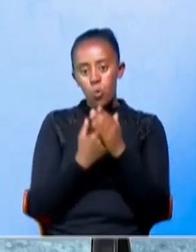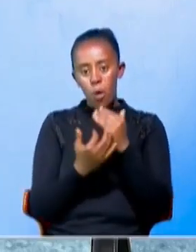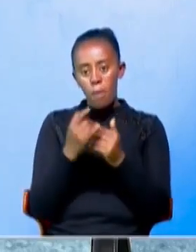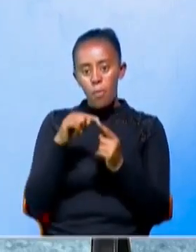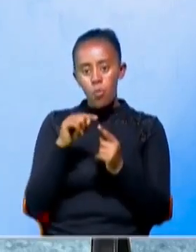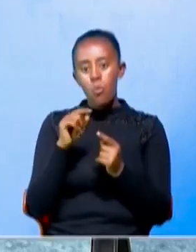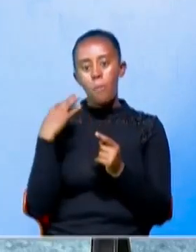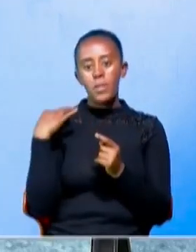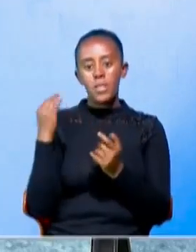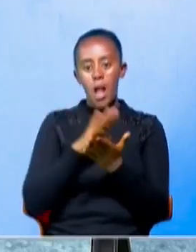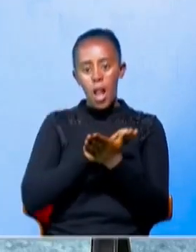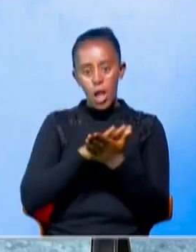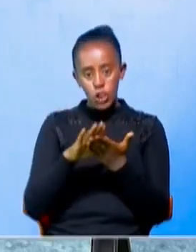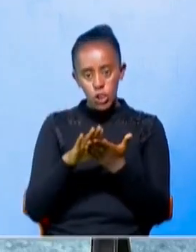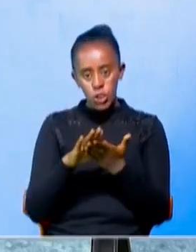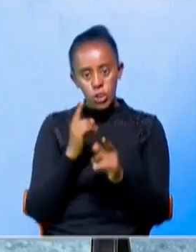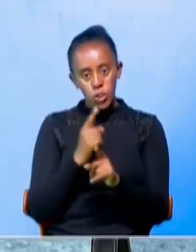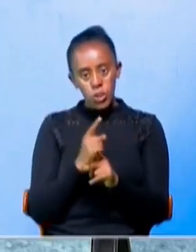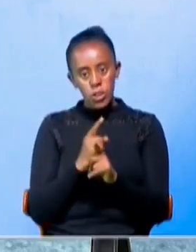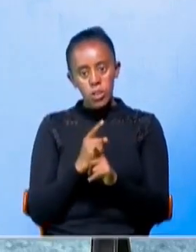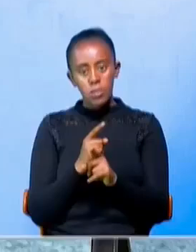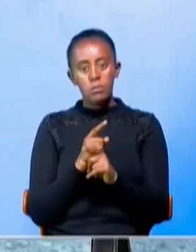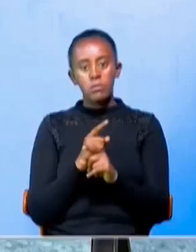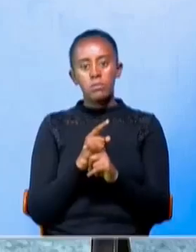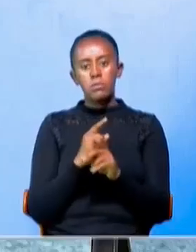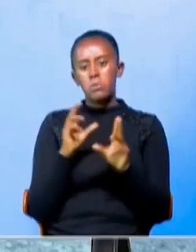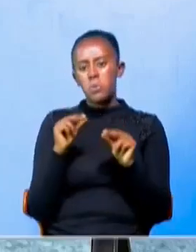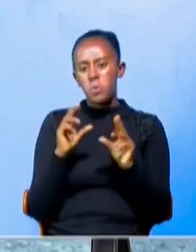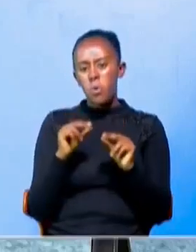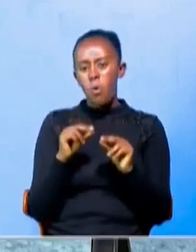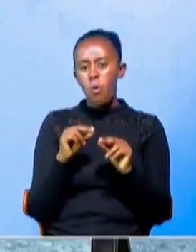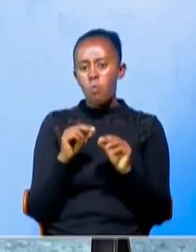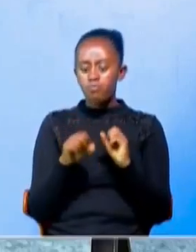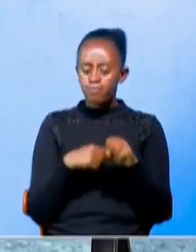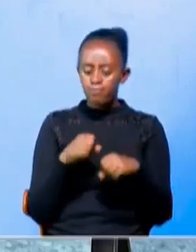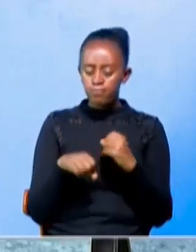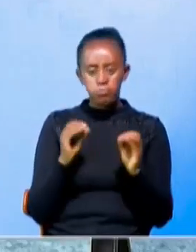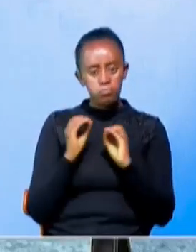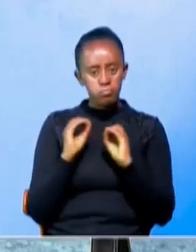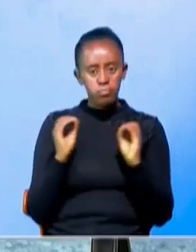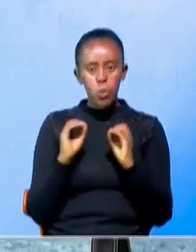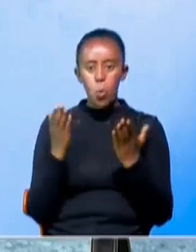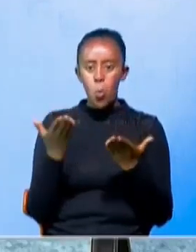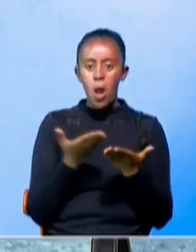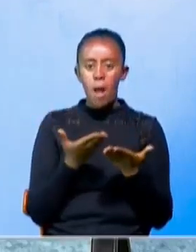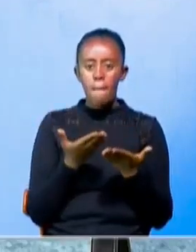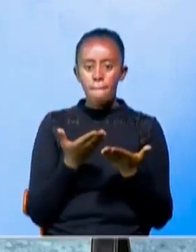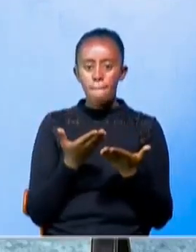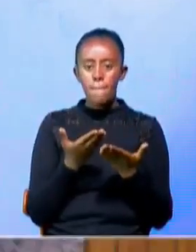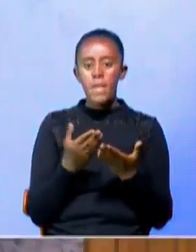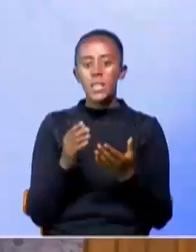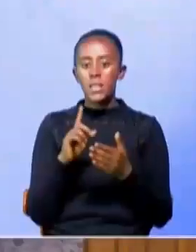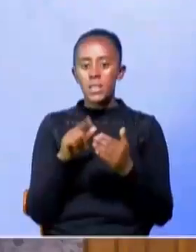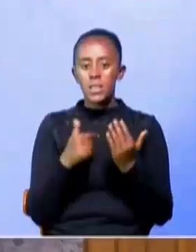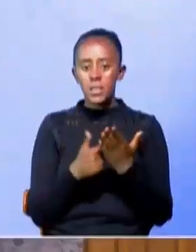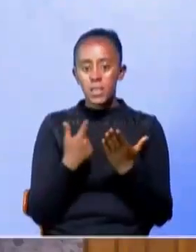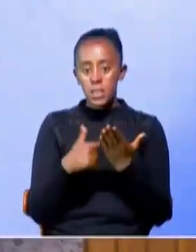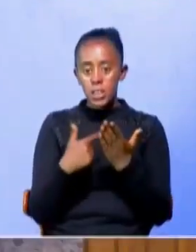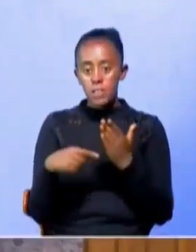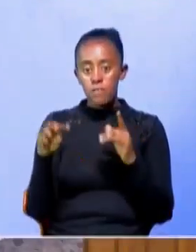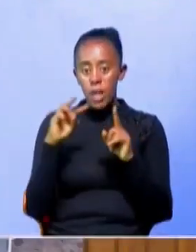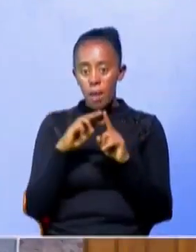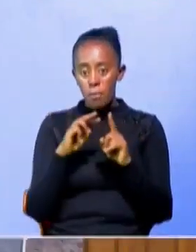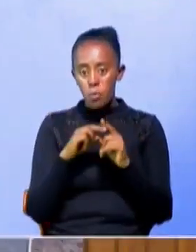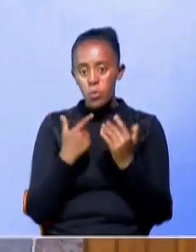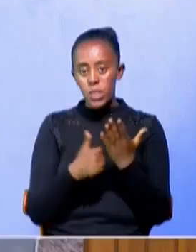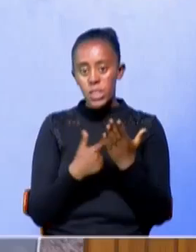personal hygiene, right, with no hesitation, you are welcome to use these vocabularies. Therefore, in this vocabulary,